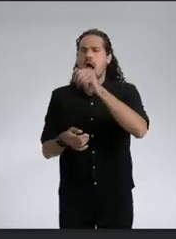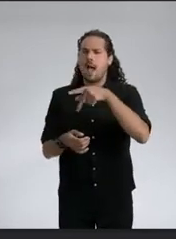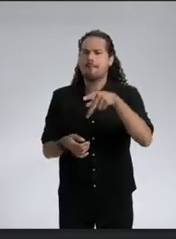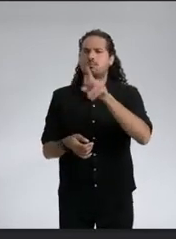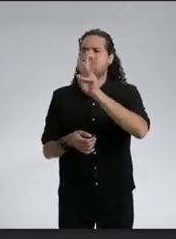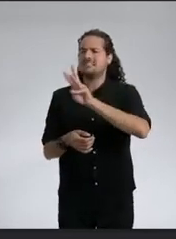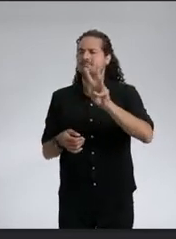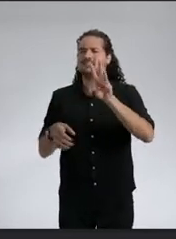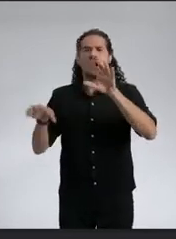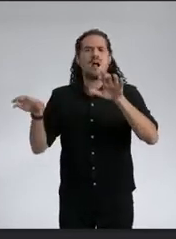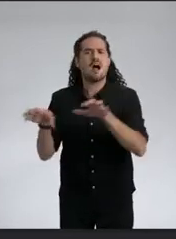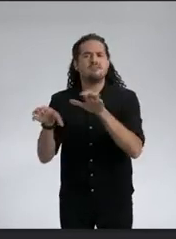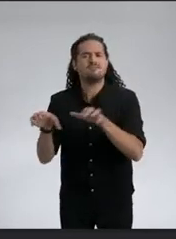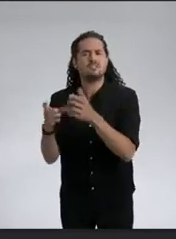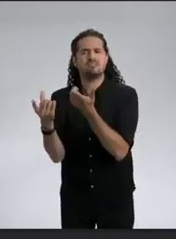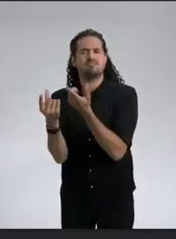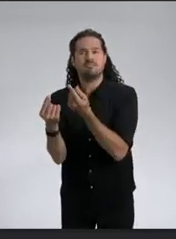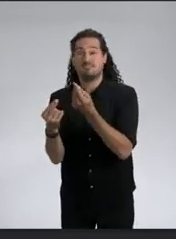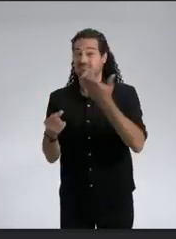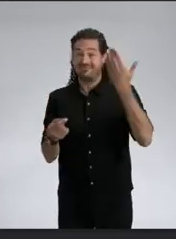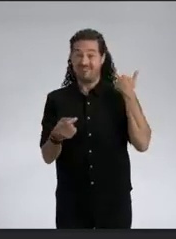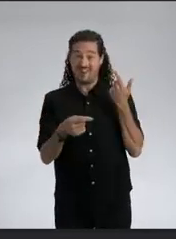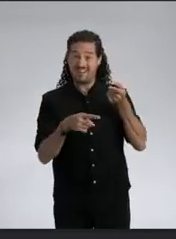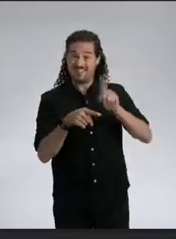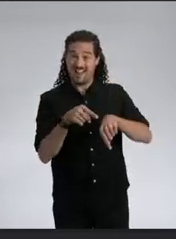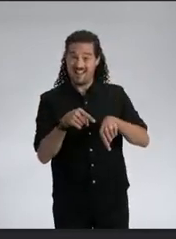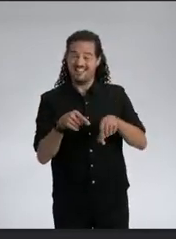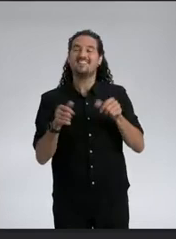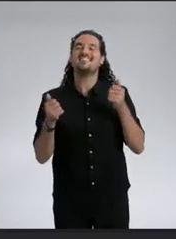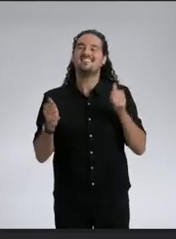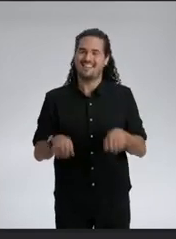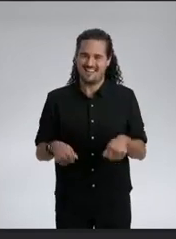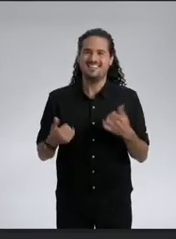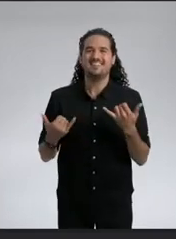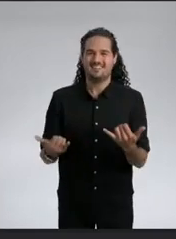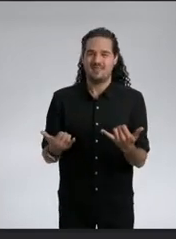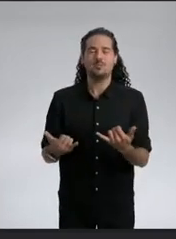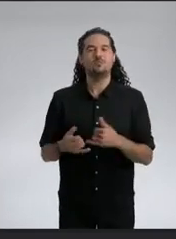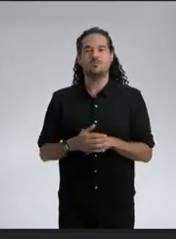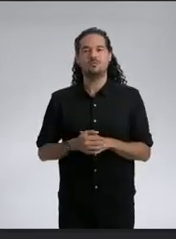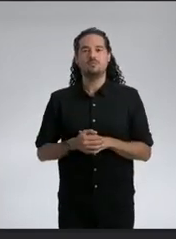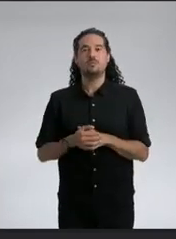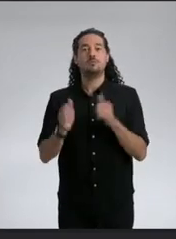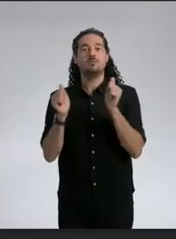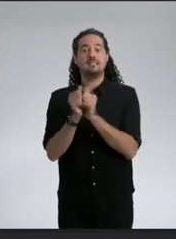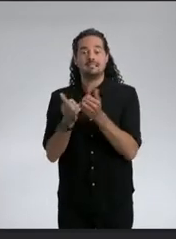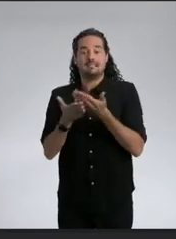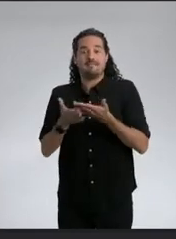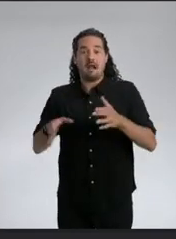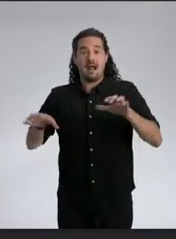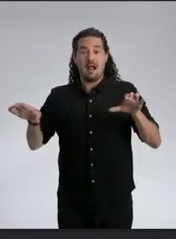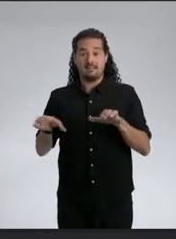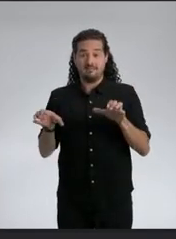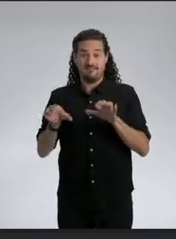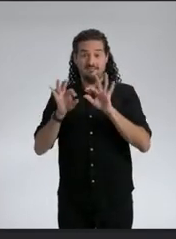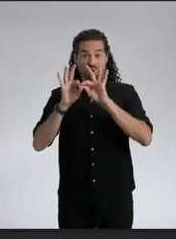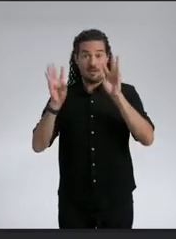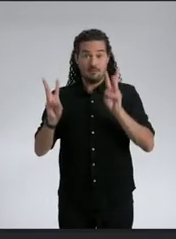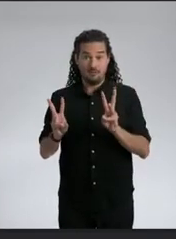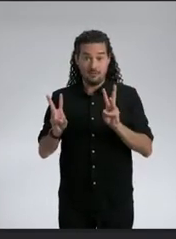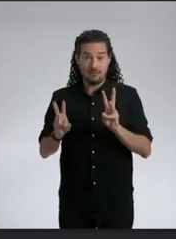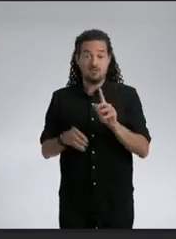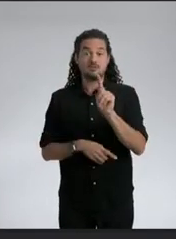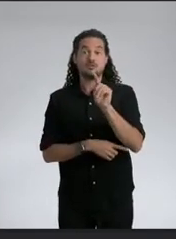that wasn't possible on iOS until today with the Device Activity Framework. With the tokens provided by the